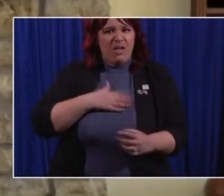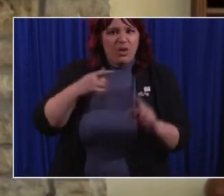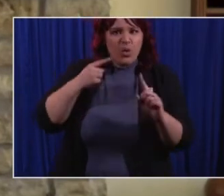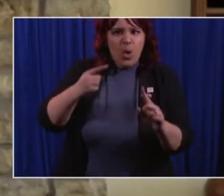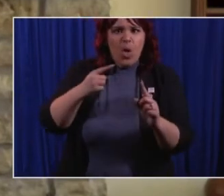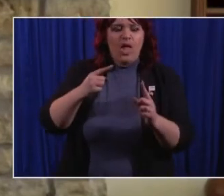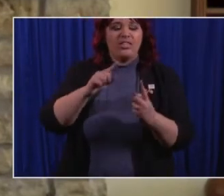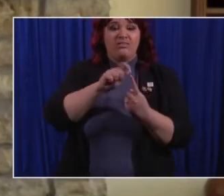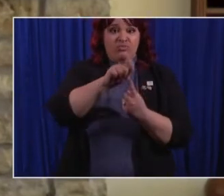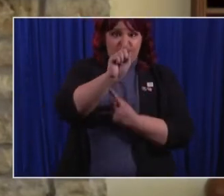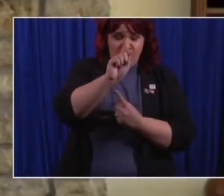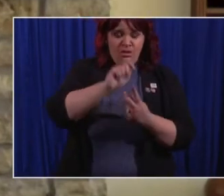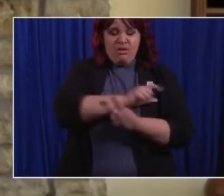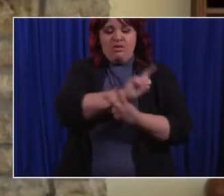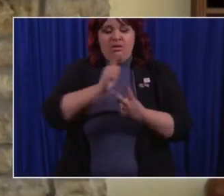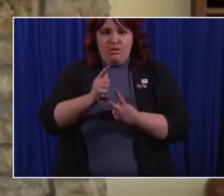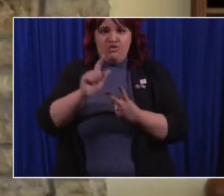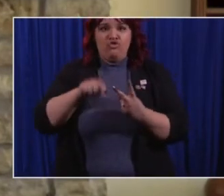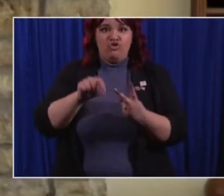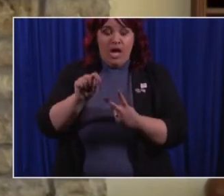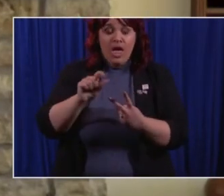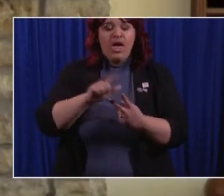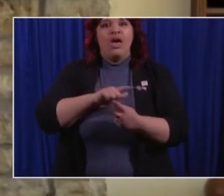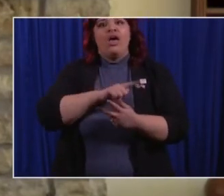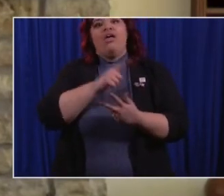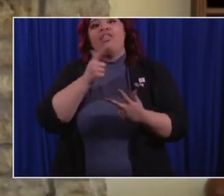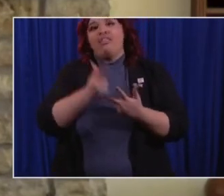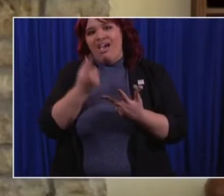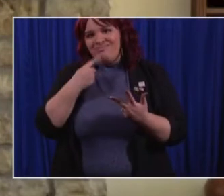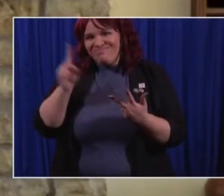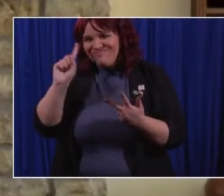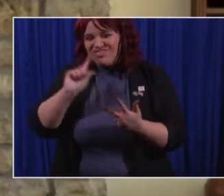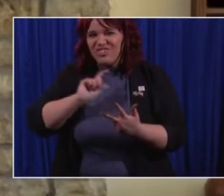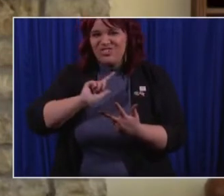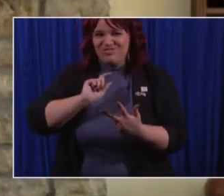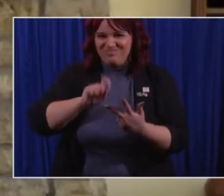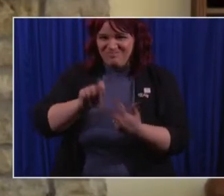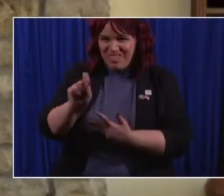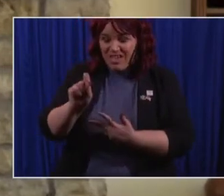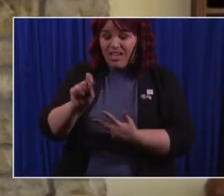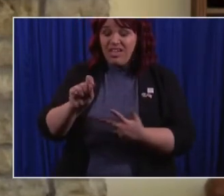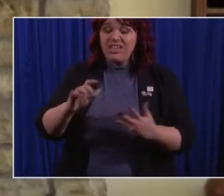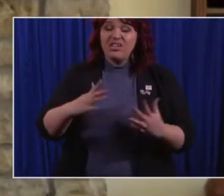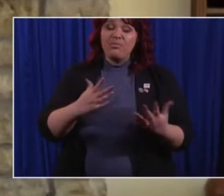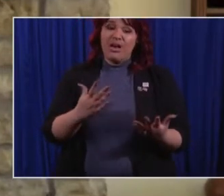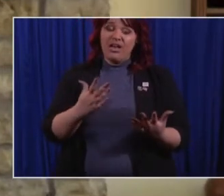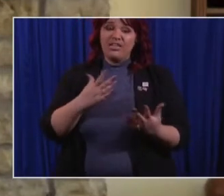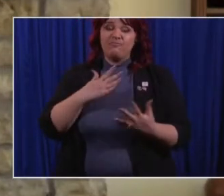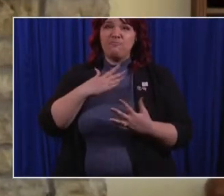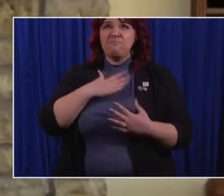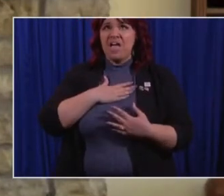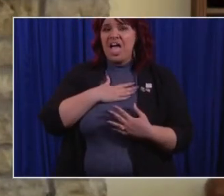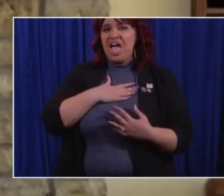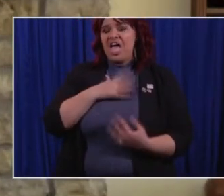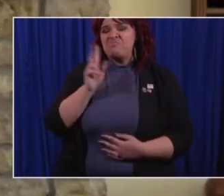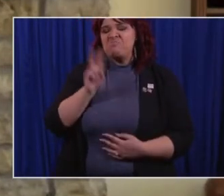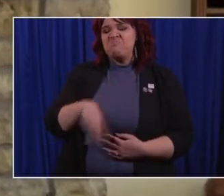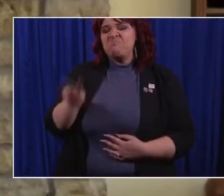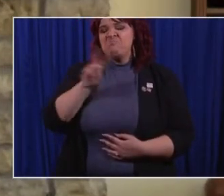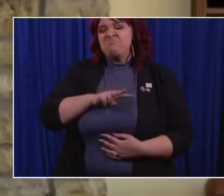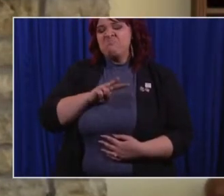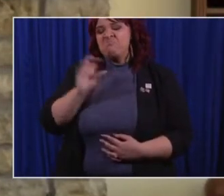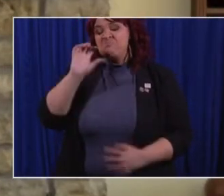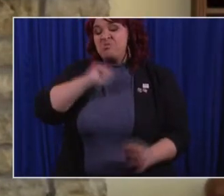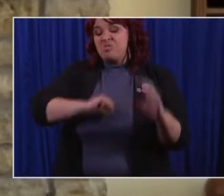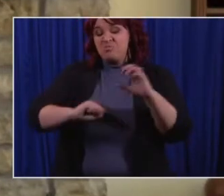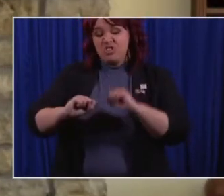other thing that's happened is, I think, and this is just a guess, but the guess is shared by some other people too, with the